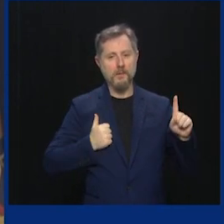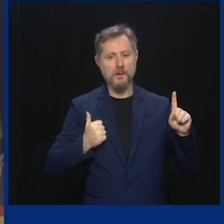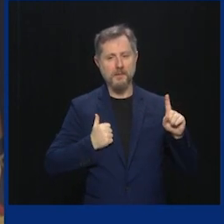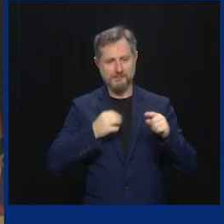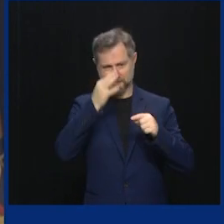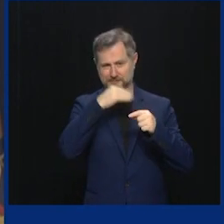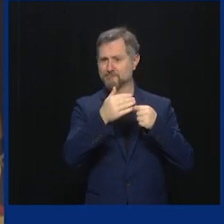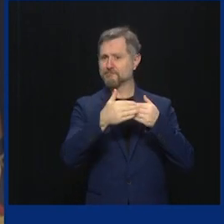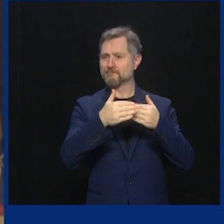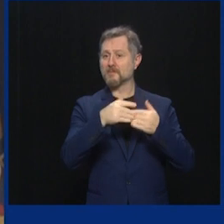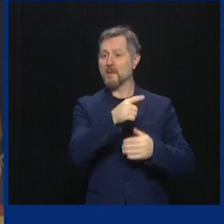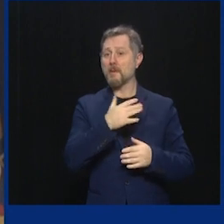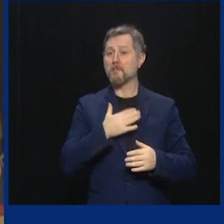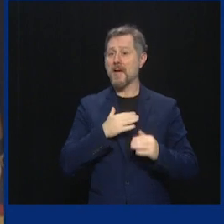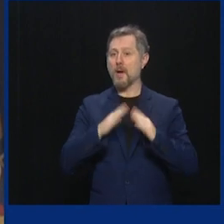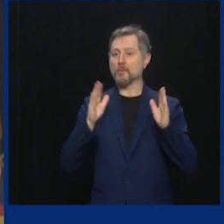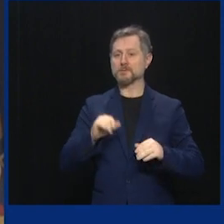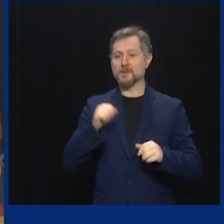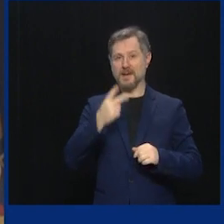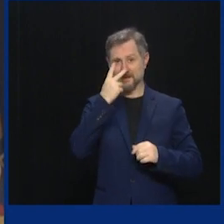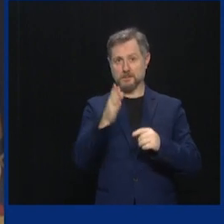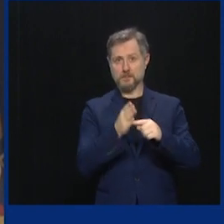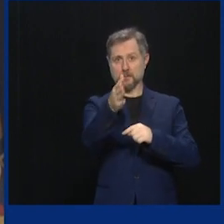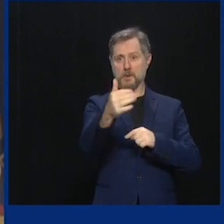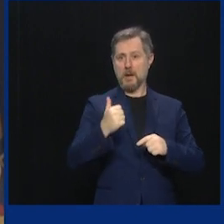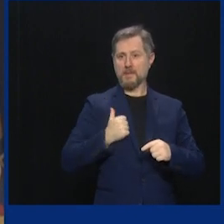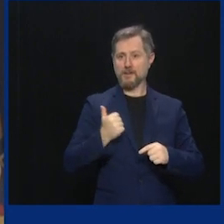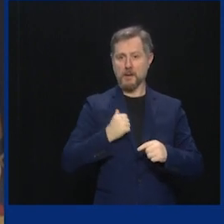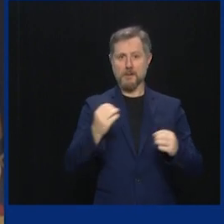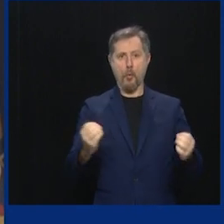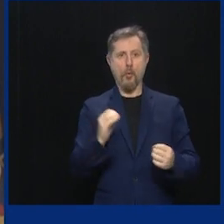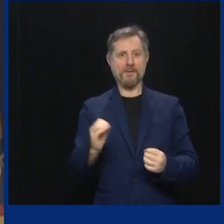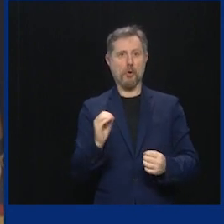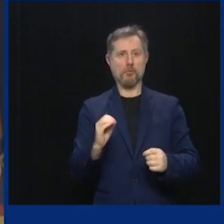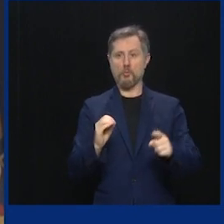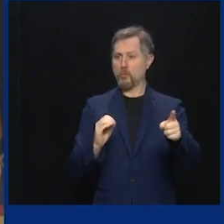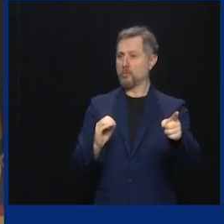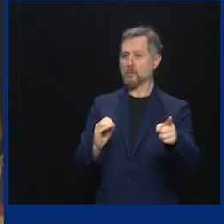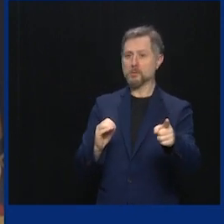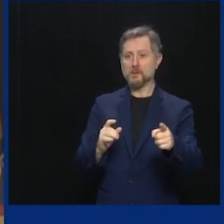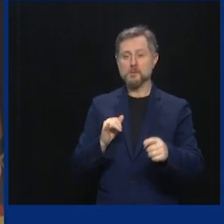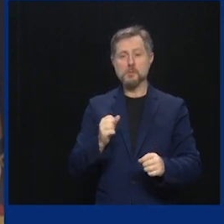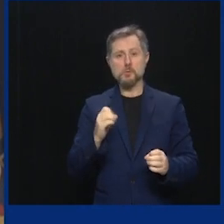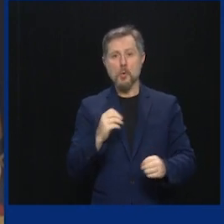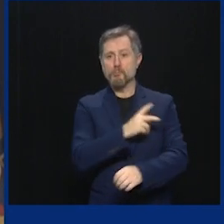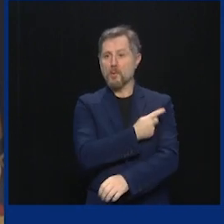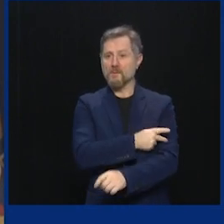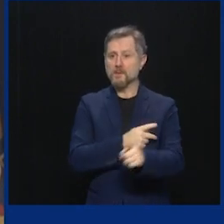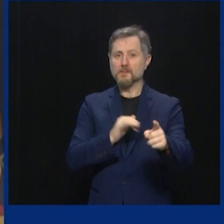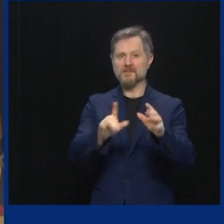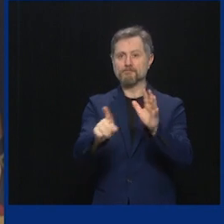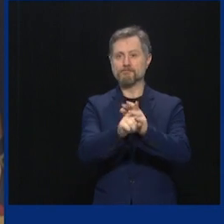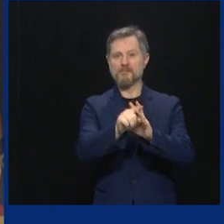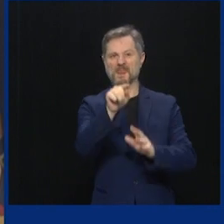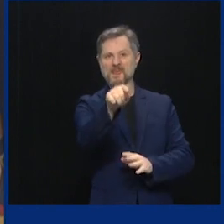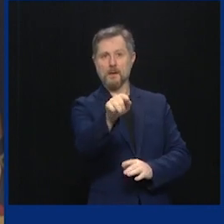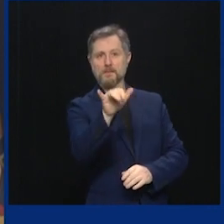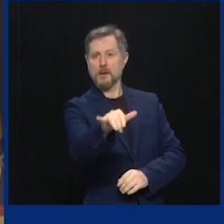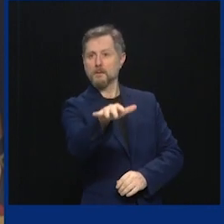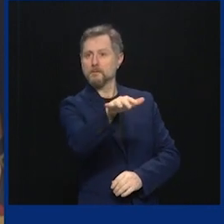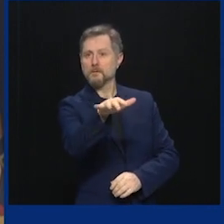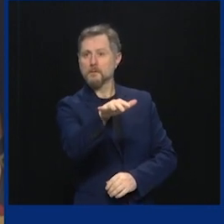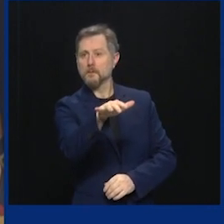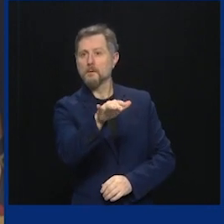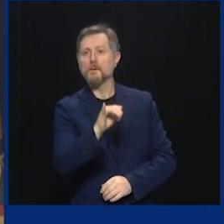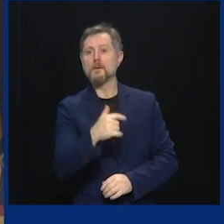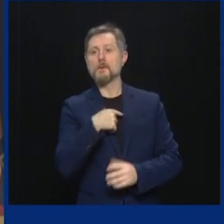from my house, and Ontario is right there. And there's a bridge crossing that is going to bring, and we want to bring our Canadian friends in. They come